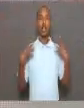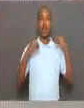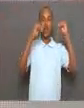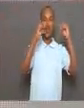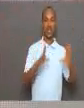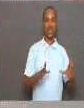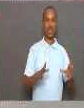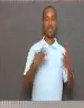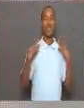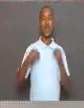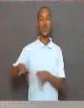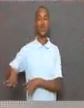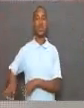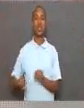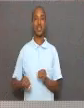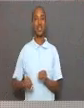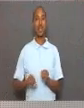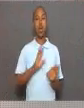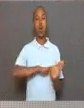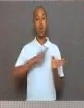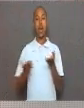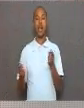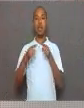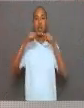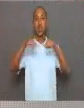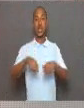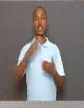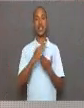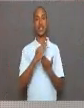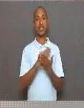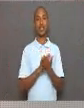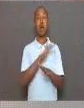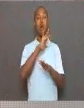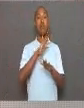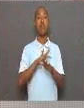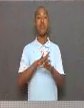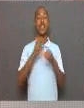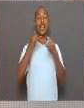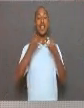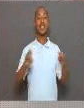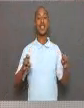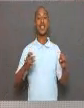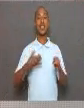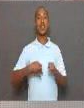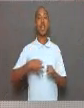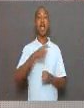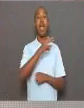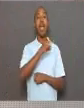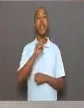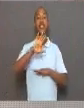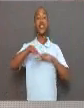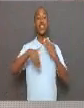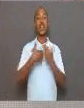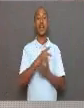Hello, teacher. Hello, students. Welcome to today's lesson on the classifications and